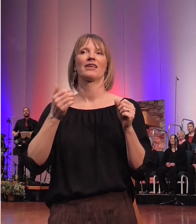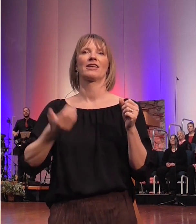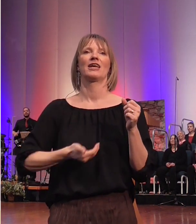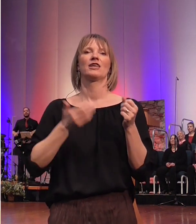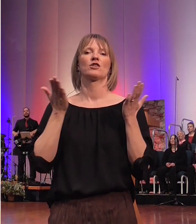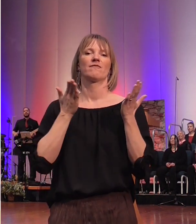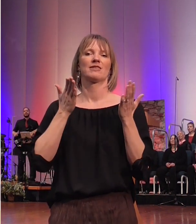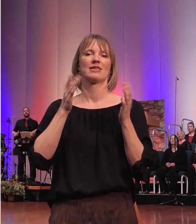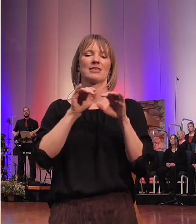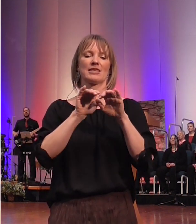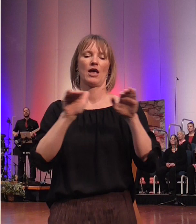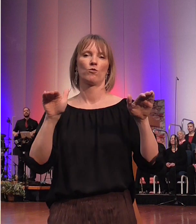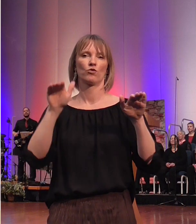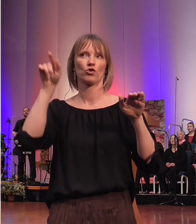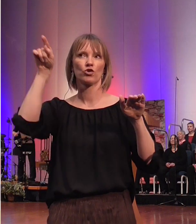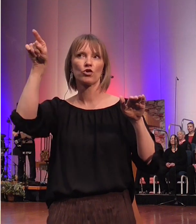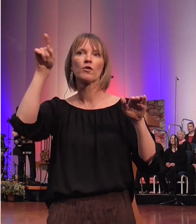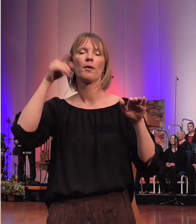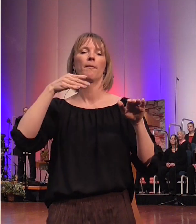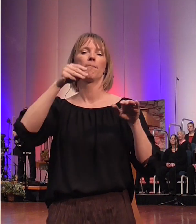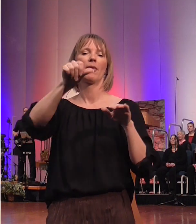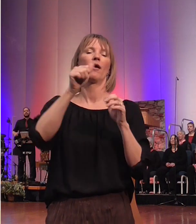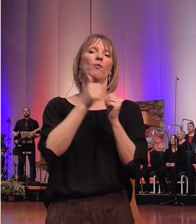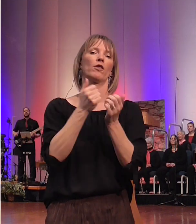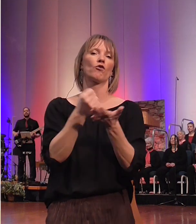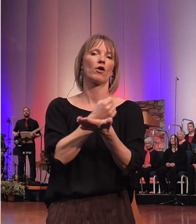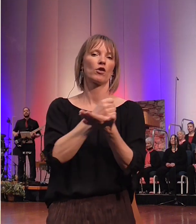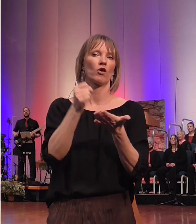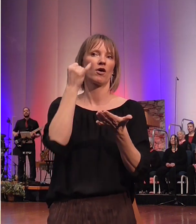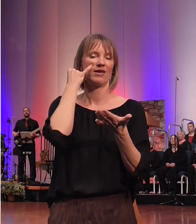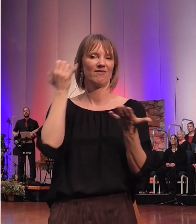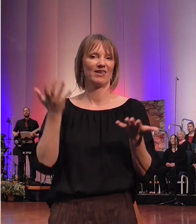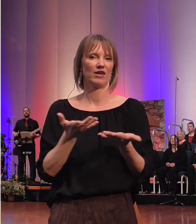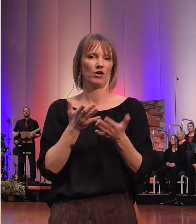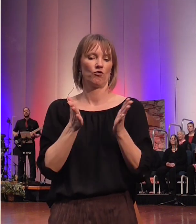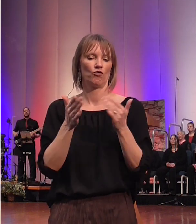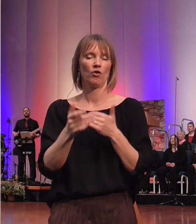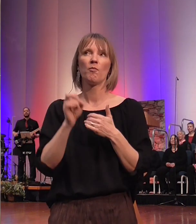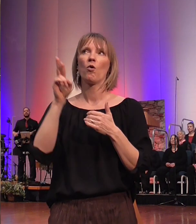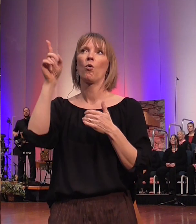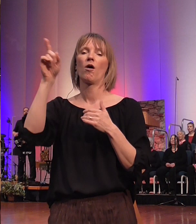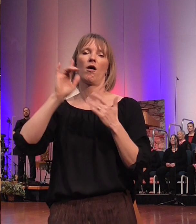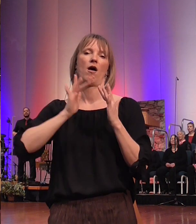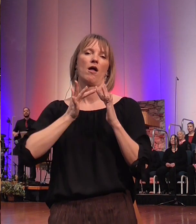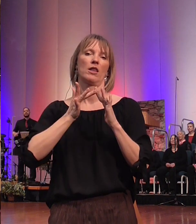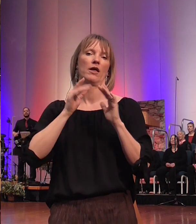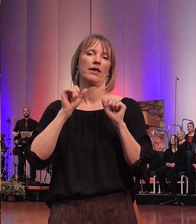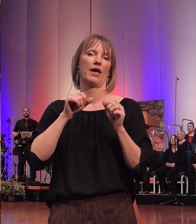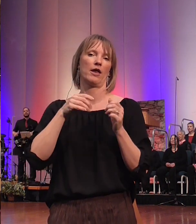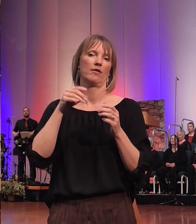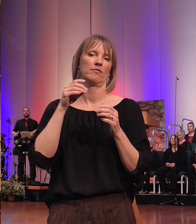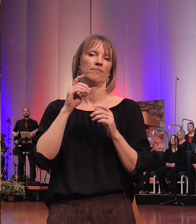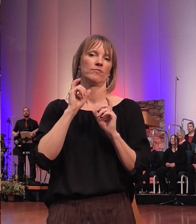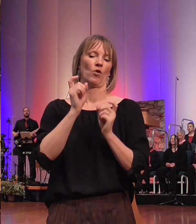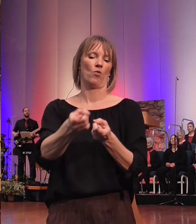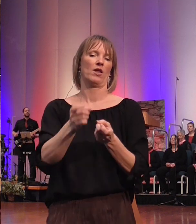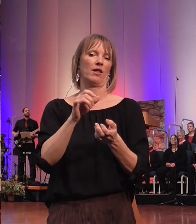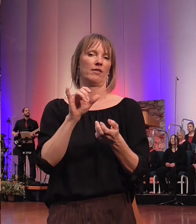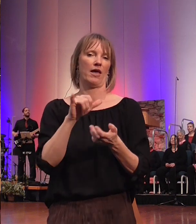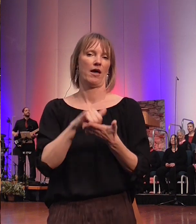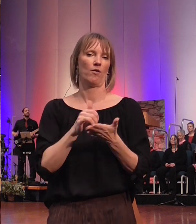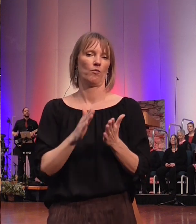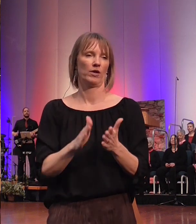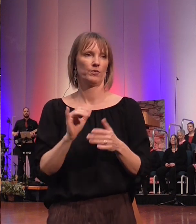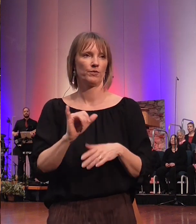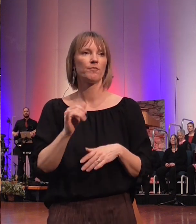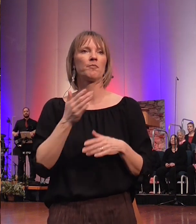services counter and pay with a credit card if you're here in the room, or you can go online and make a donation that way.